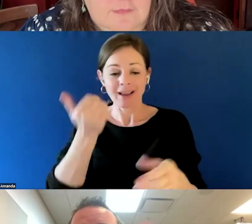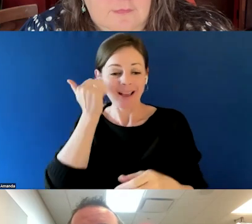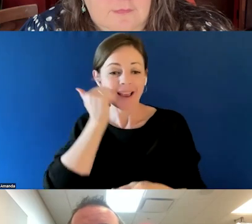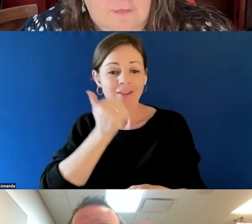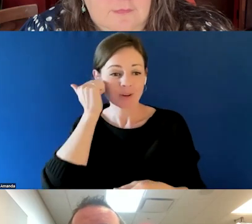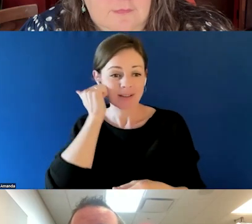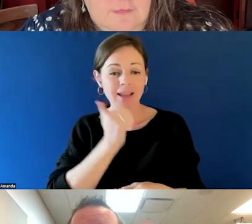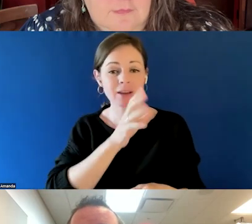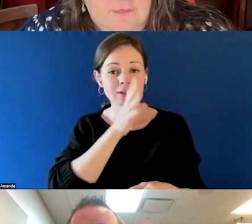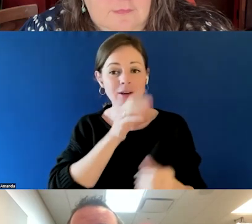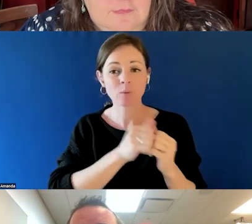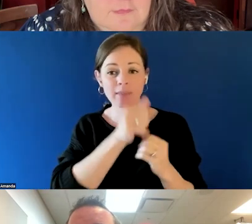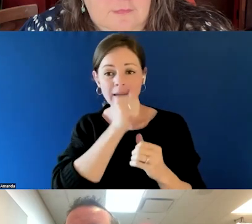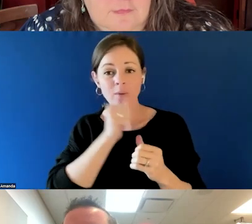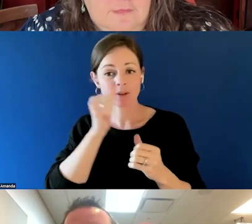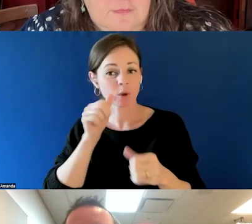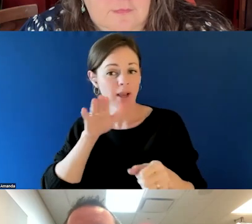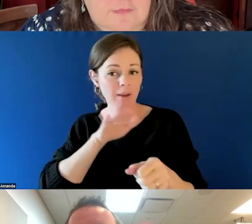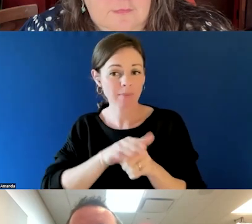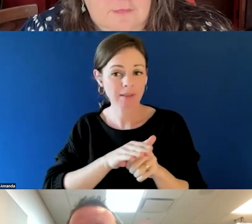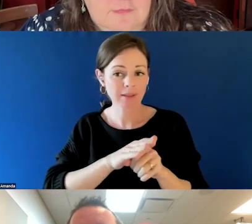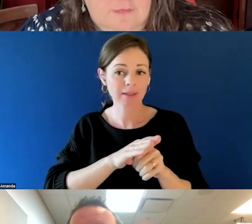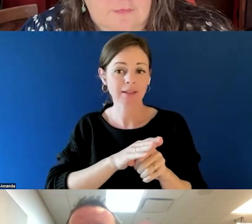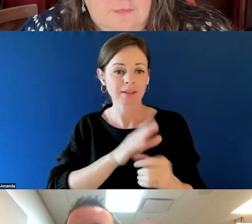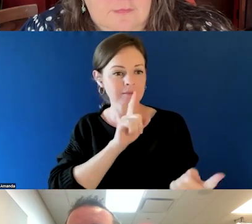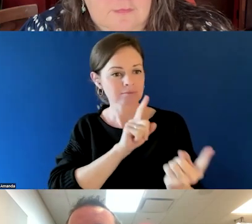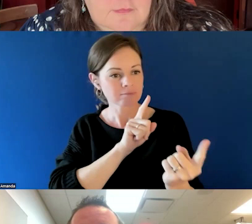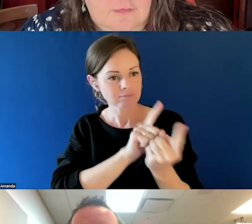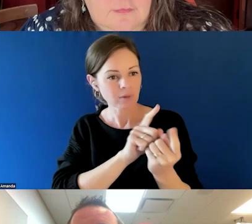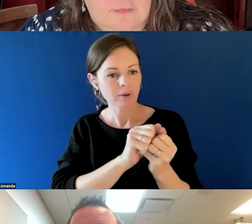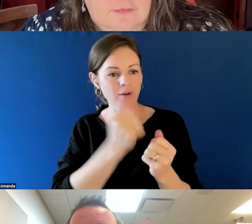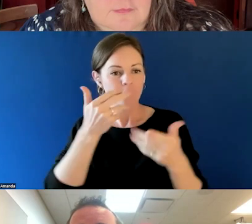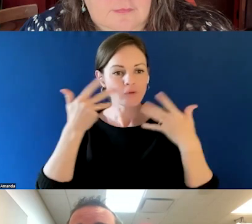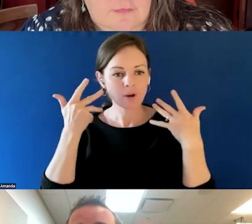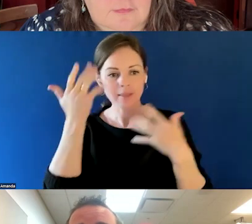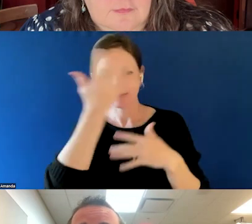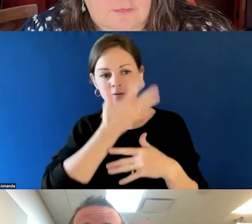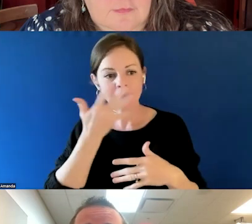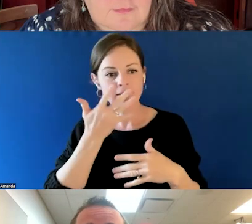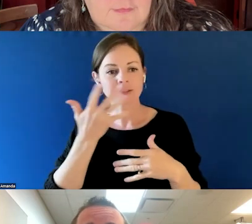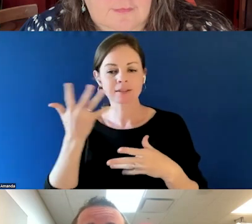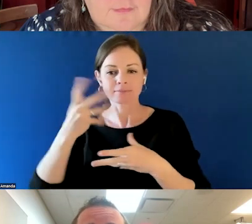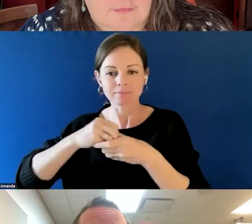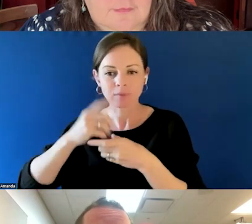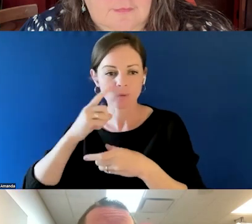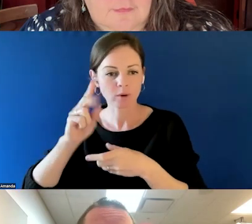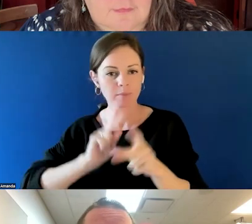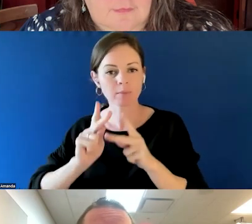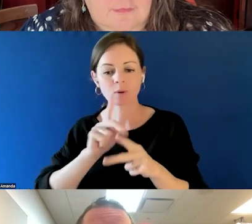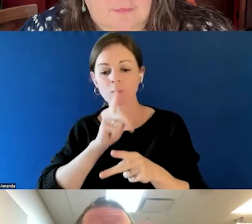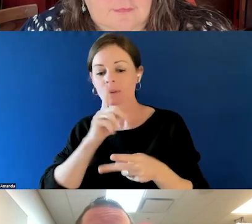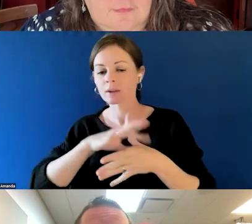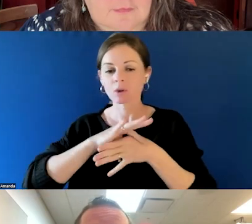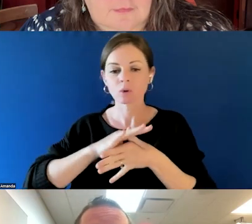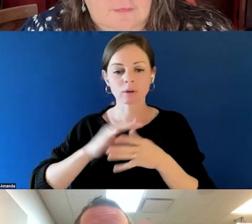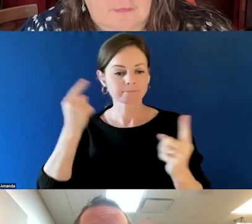to Arizona Complete about our friendly faces and making interventions for people. And really at our core, we're a diversion